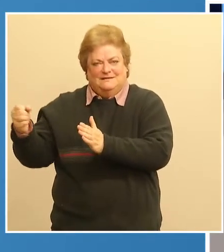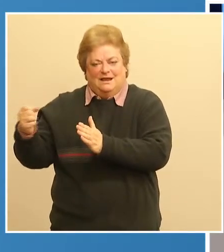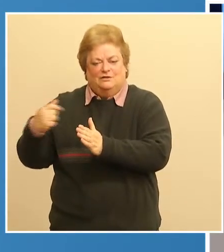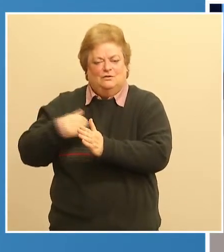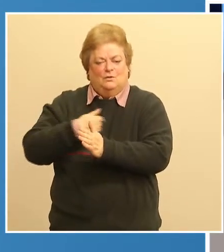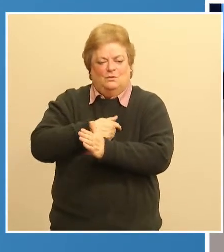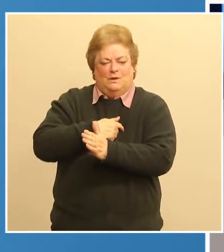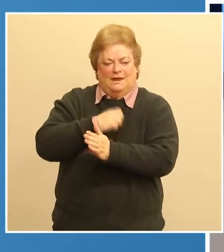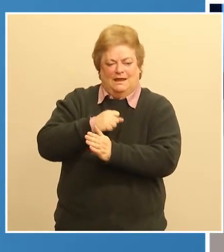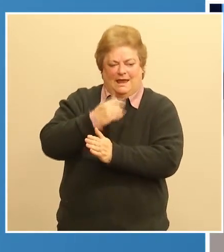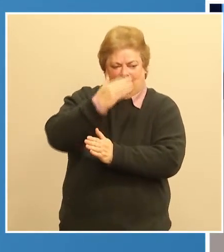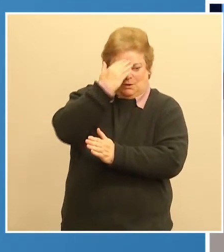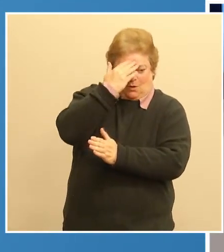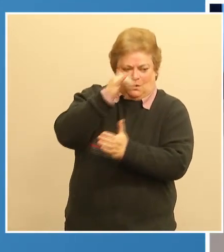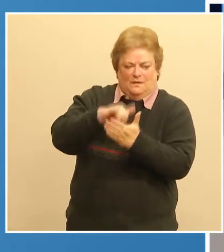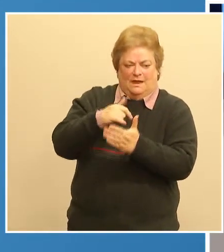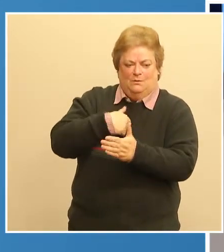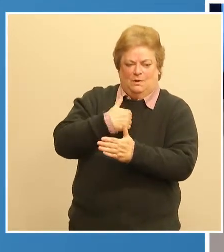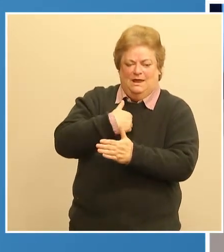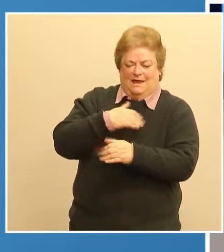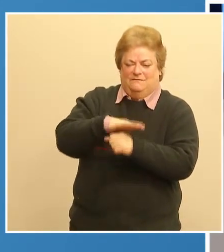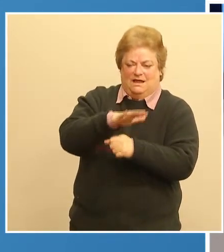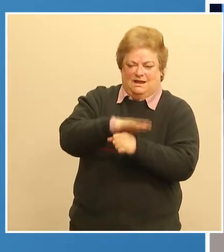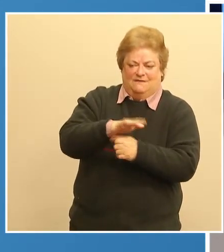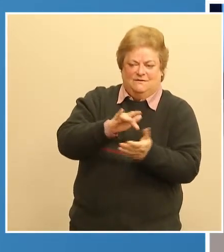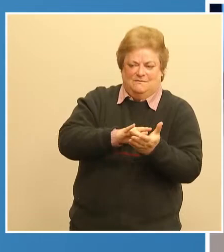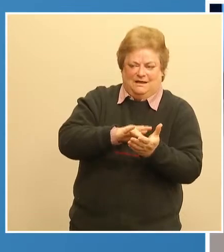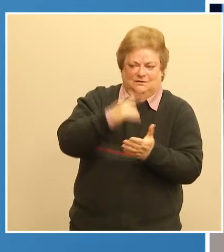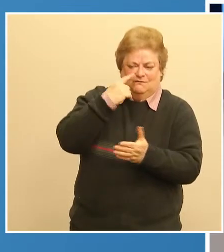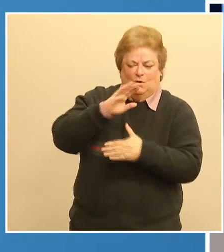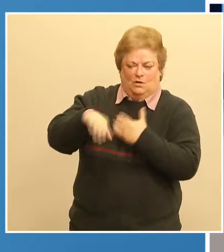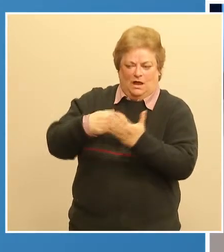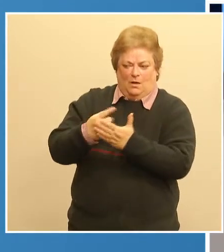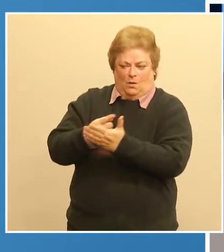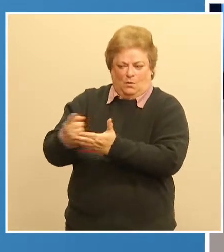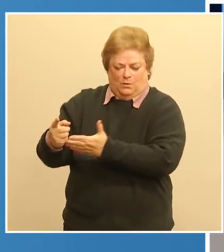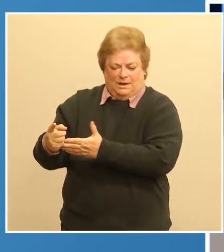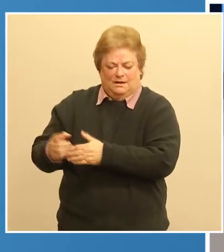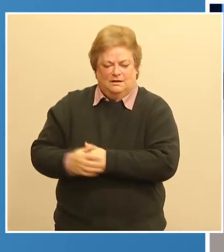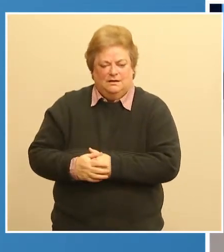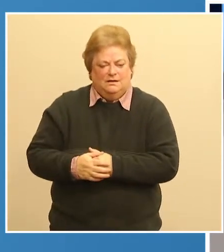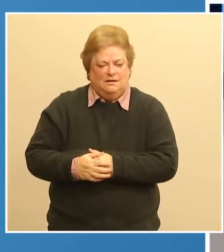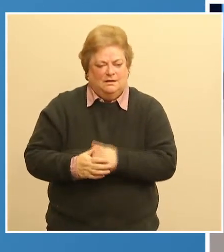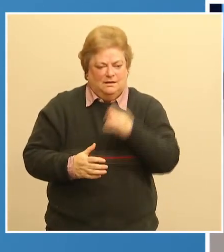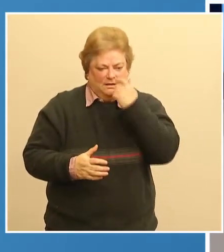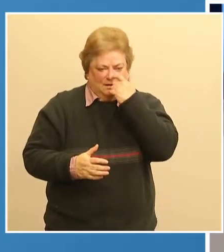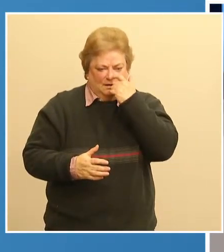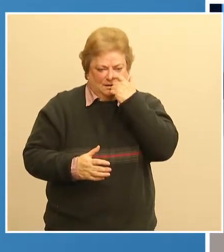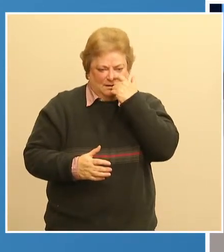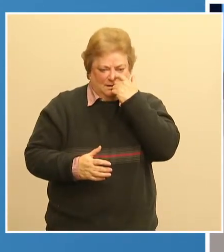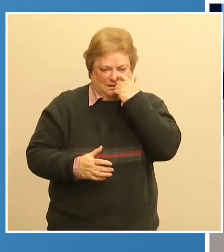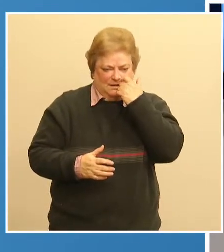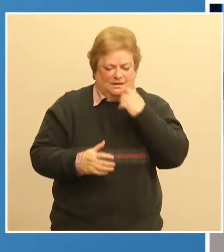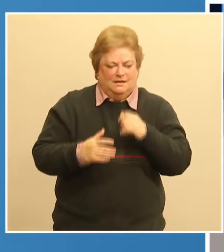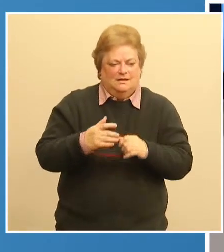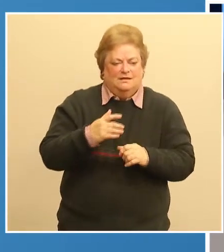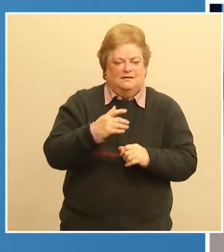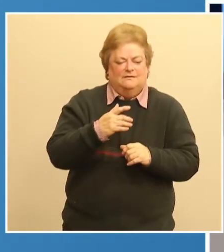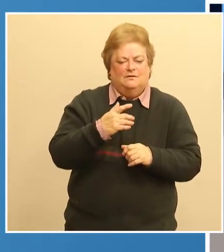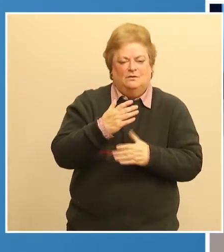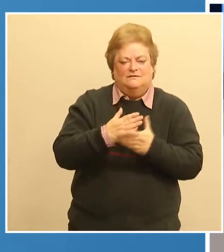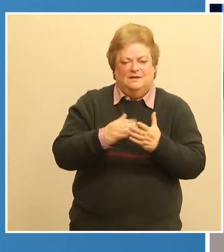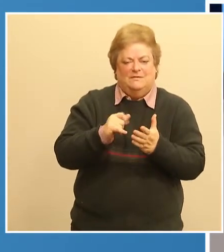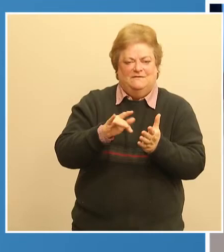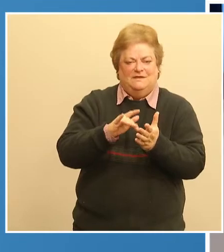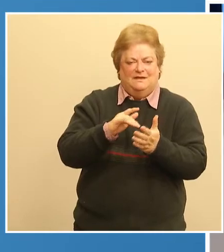to carry out the activity. And we also, at the same time when there was that short fall of some of the vaccine that